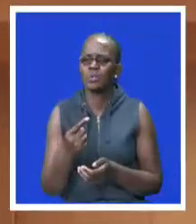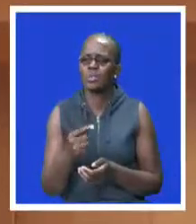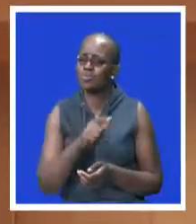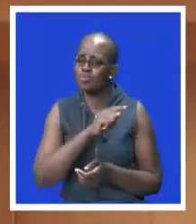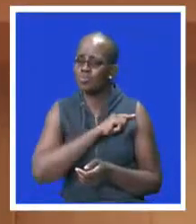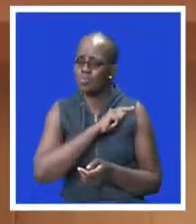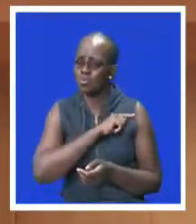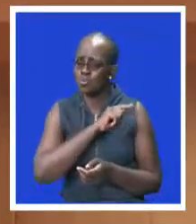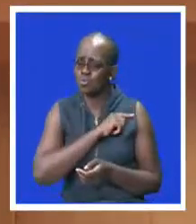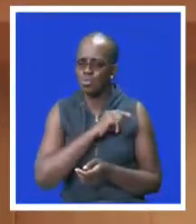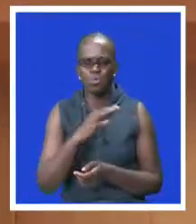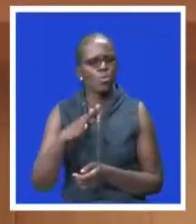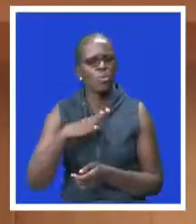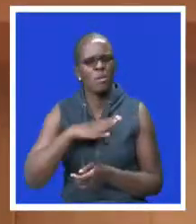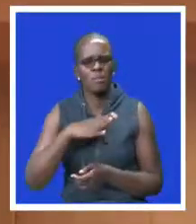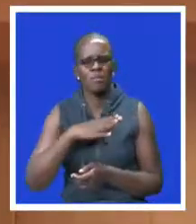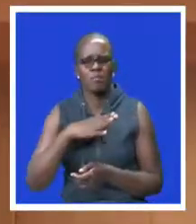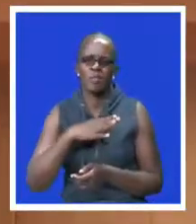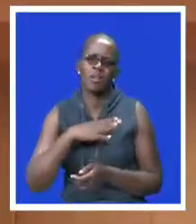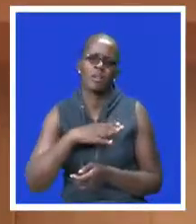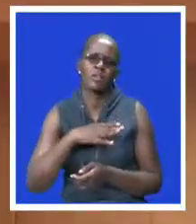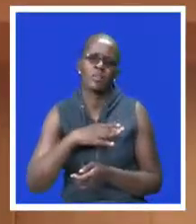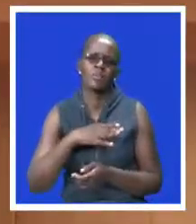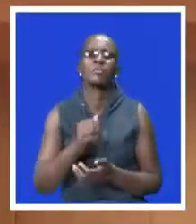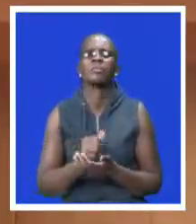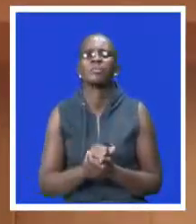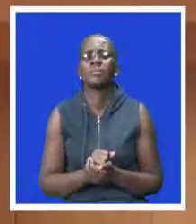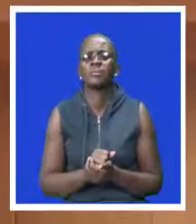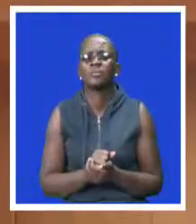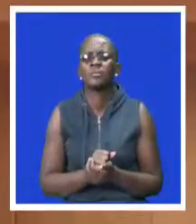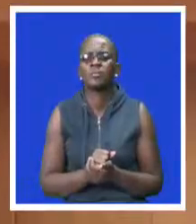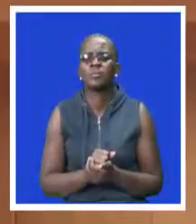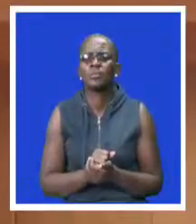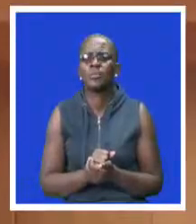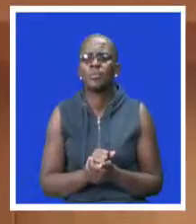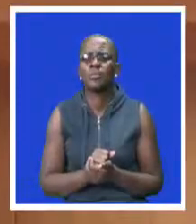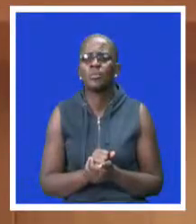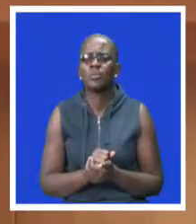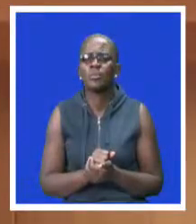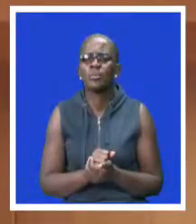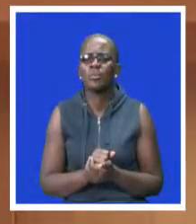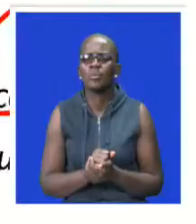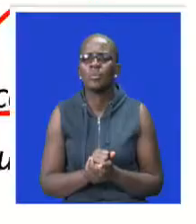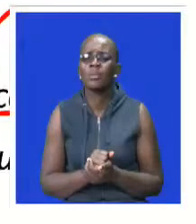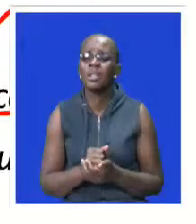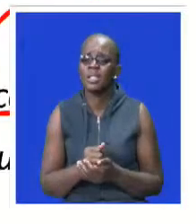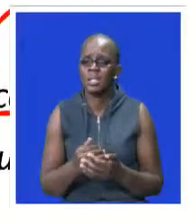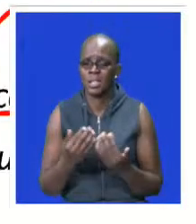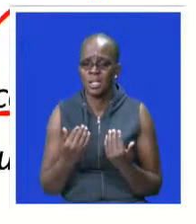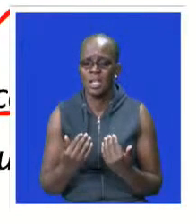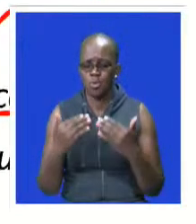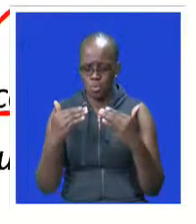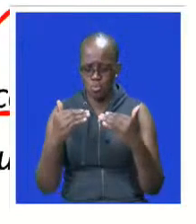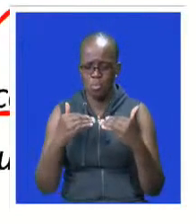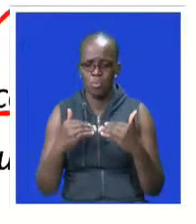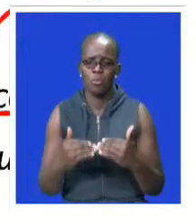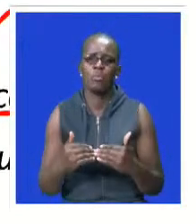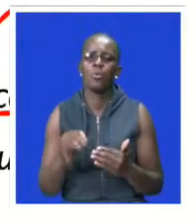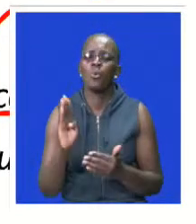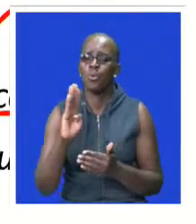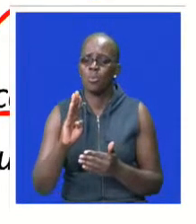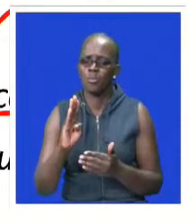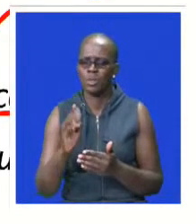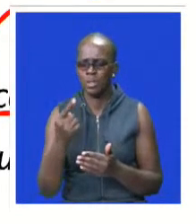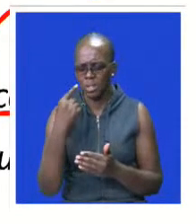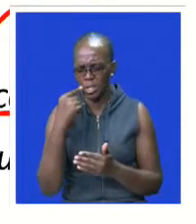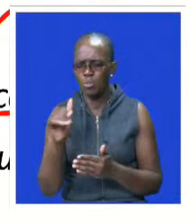this. It is so reassuring. And that's the one thing that is important here. And then we move on to the next one and then compare it to the one